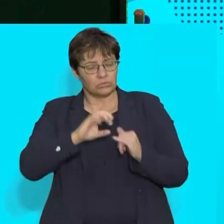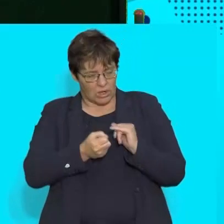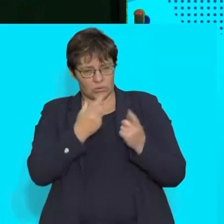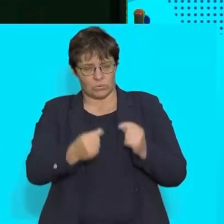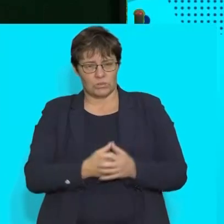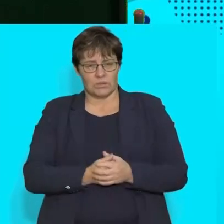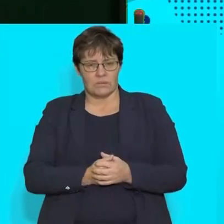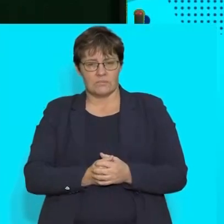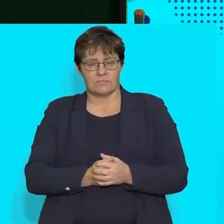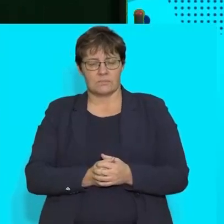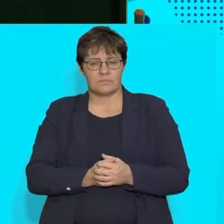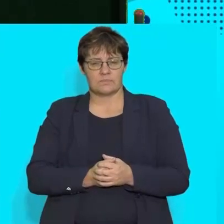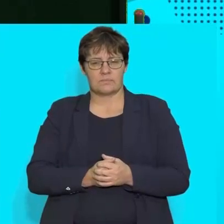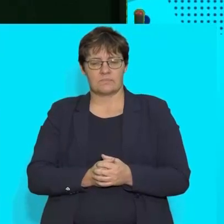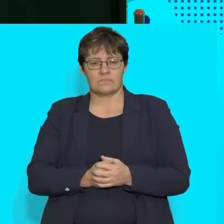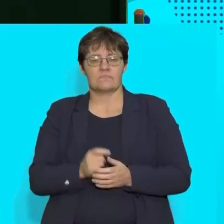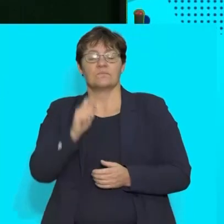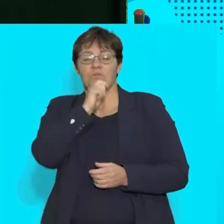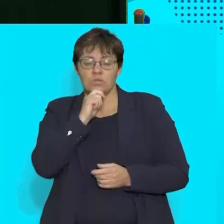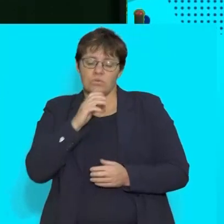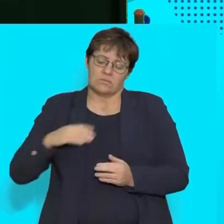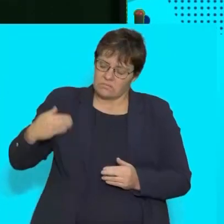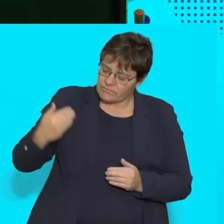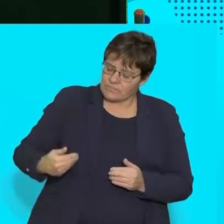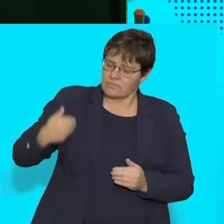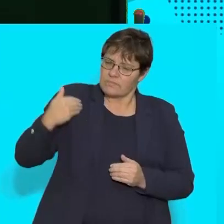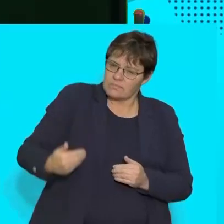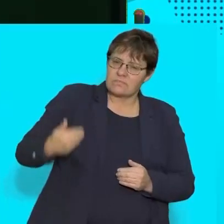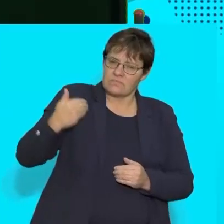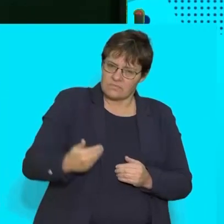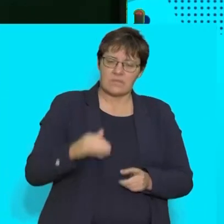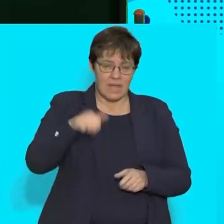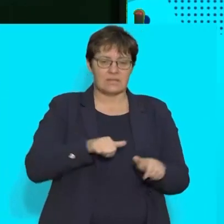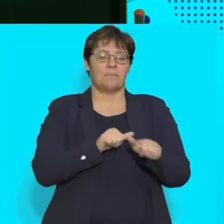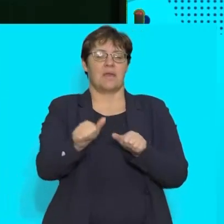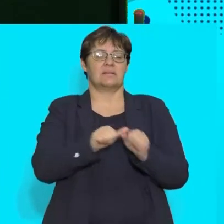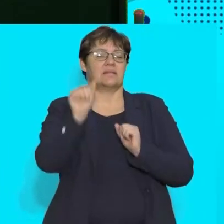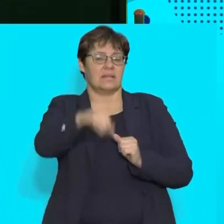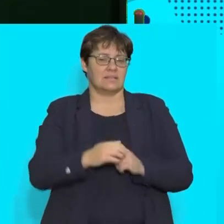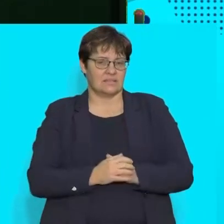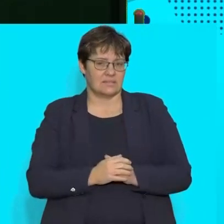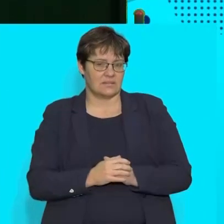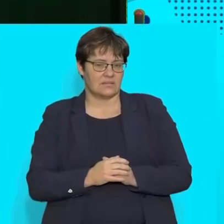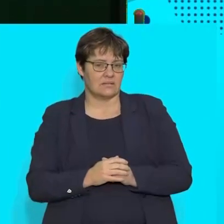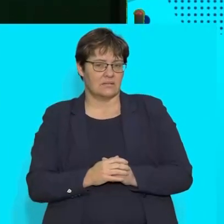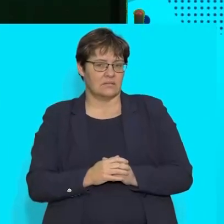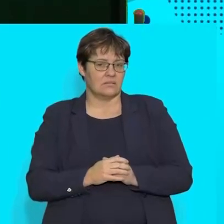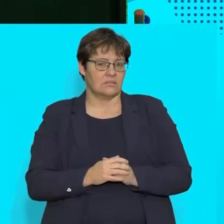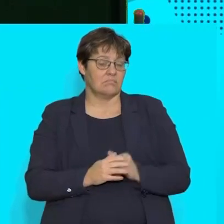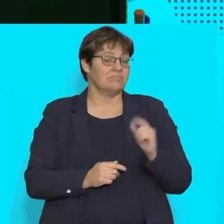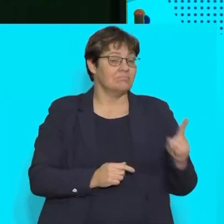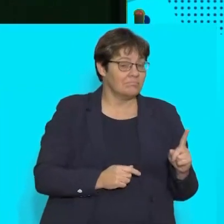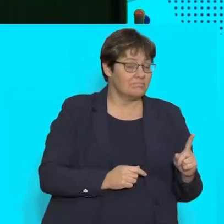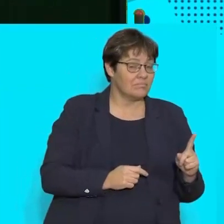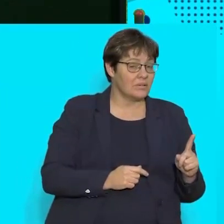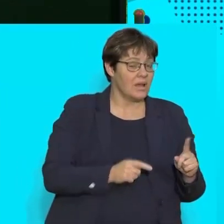that. I mean, if you were using something constantly, yes, it does become better. But the question is, will